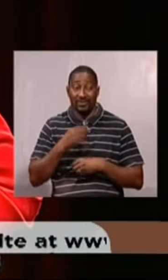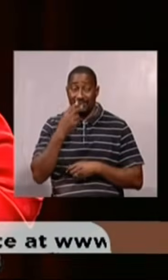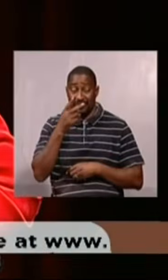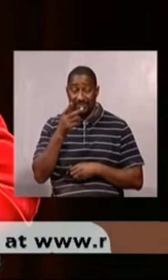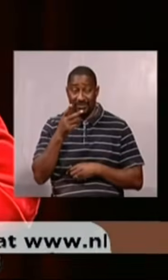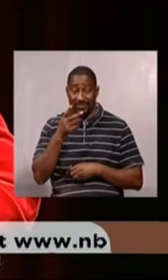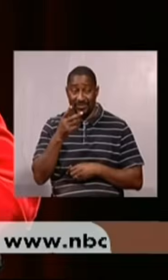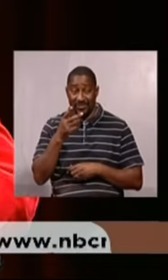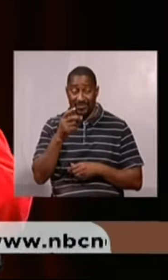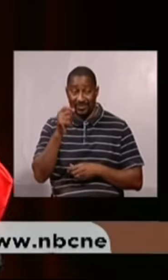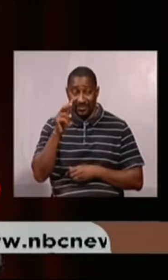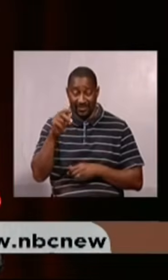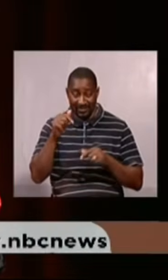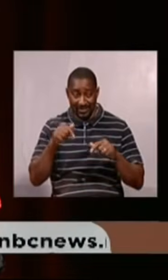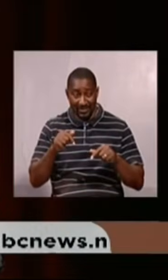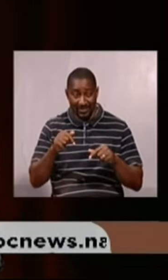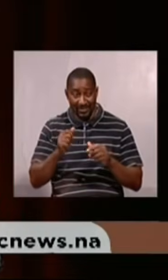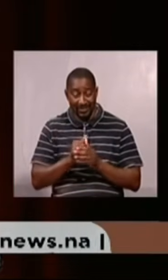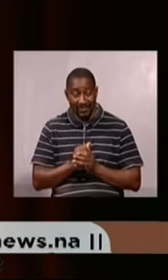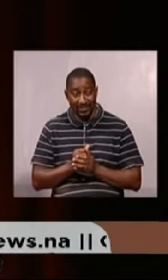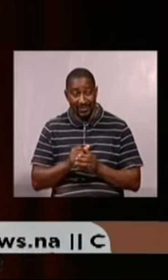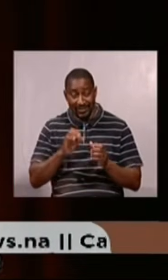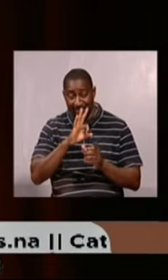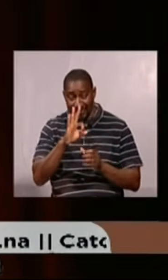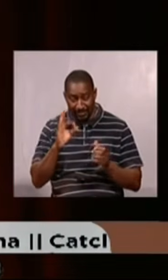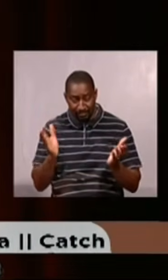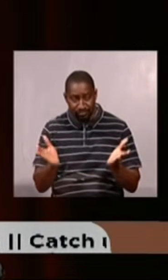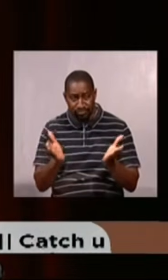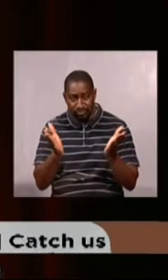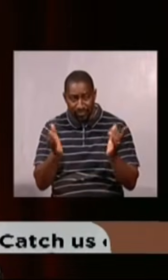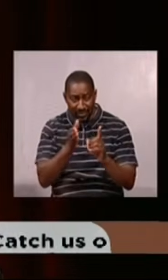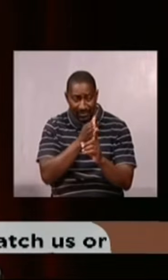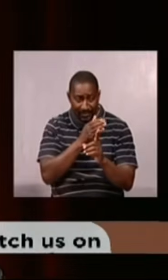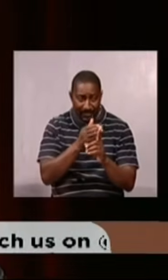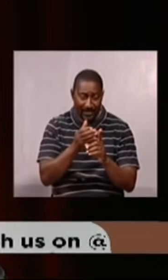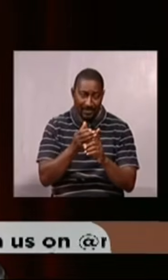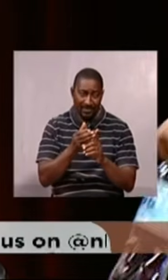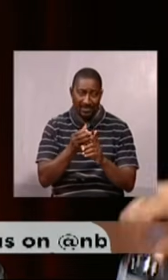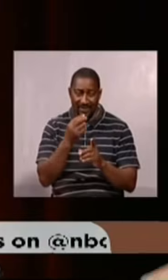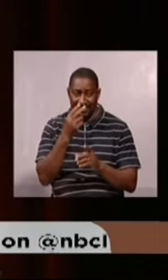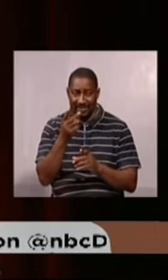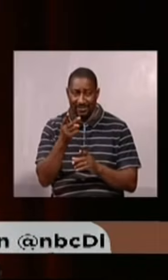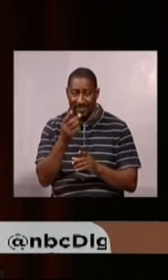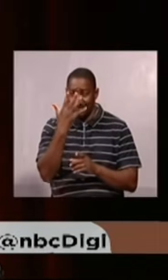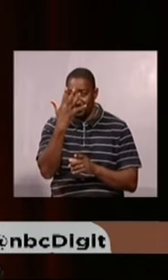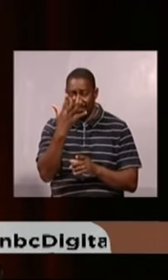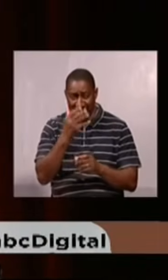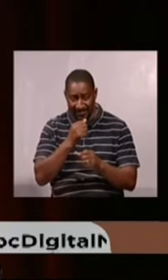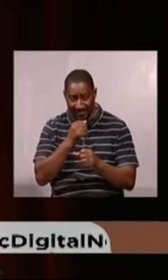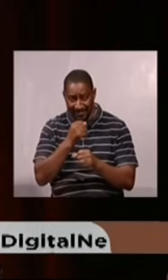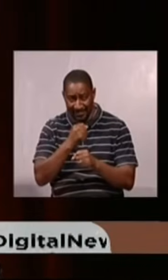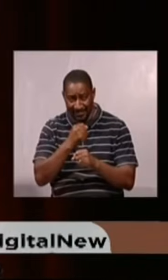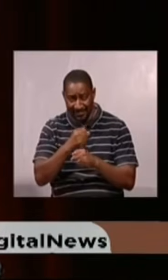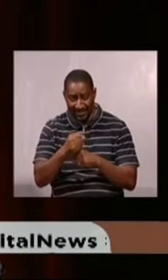You wouldn't be able to measure that, right? With every campaign, it could probably take, let's say, 5 years to assess, was this influential or not?